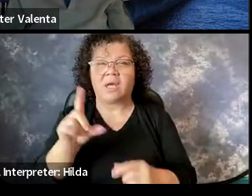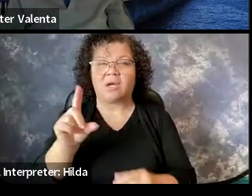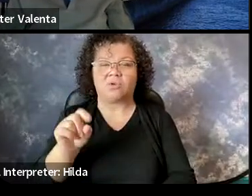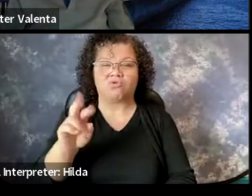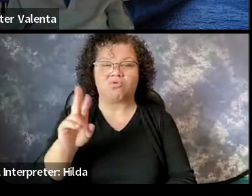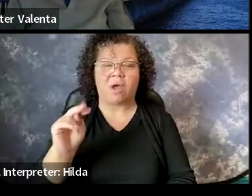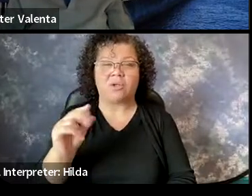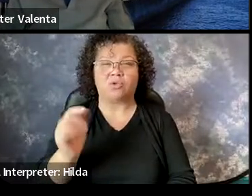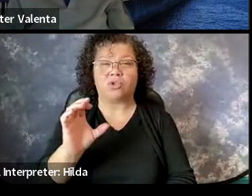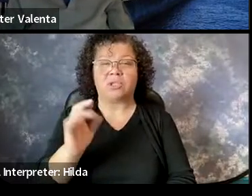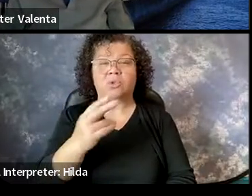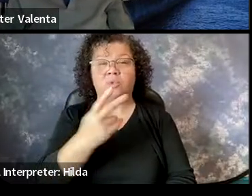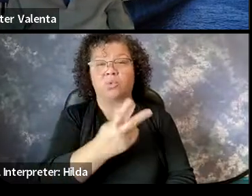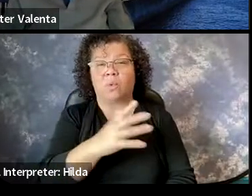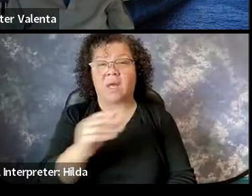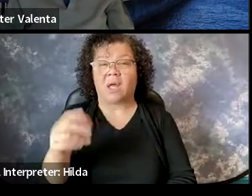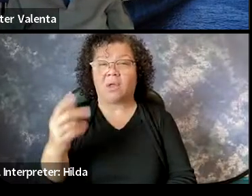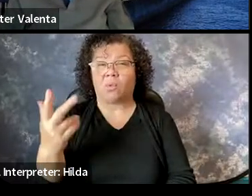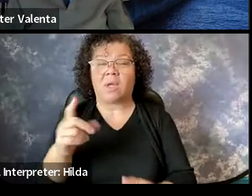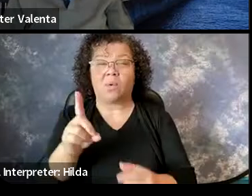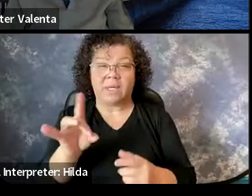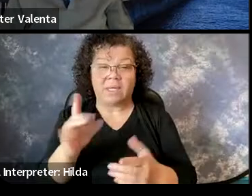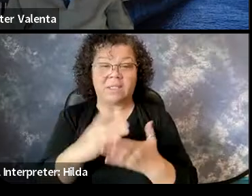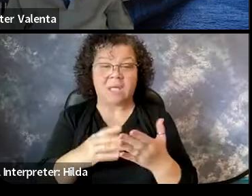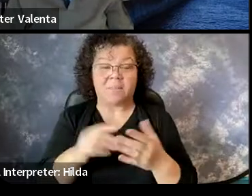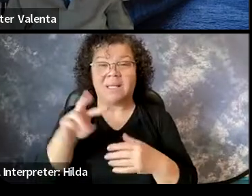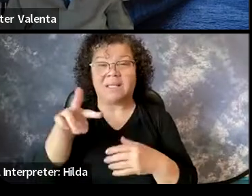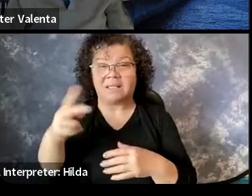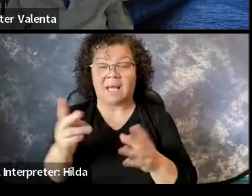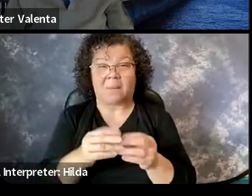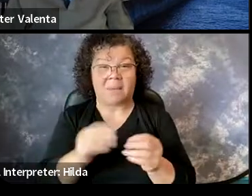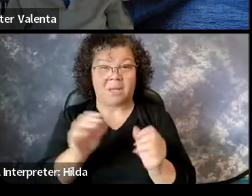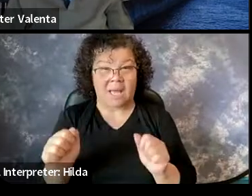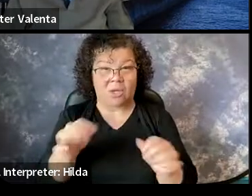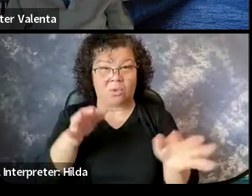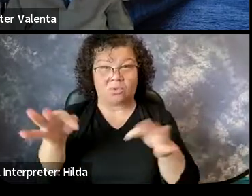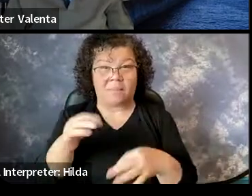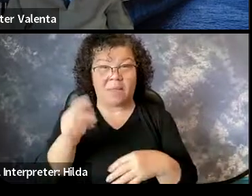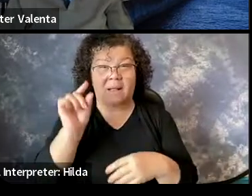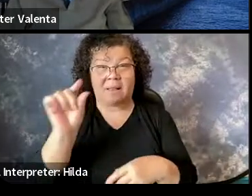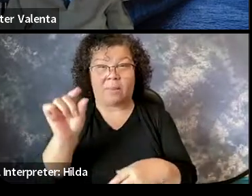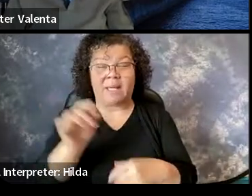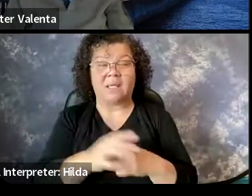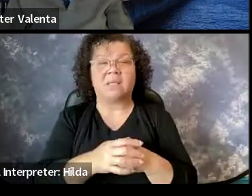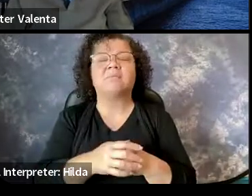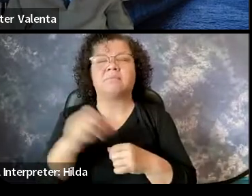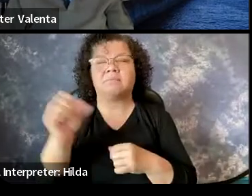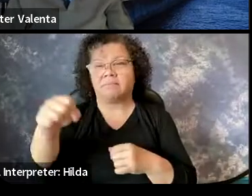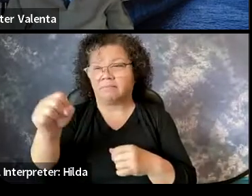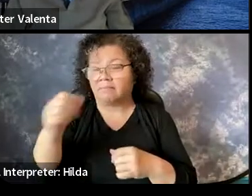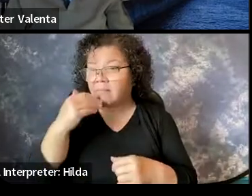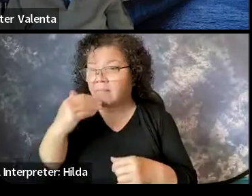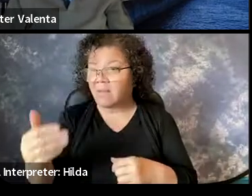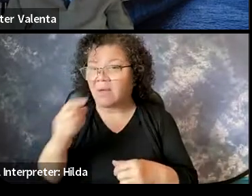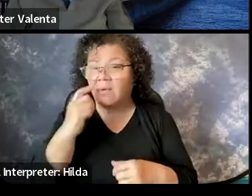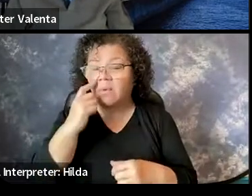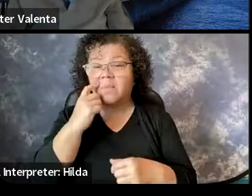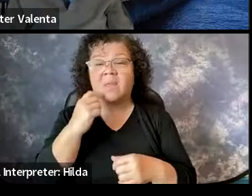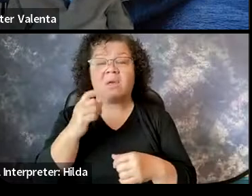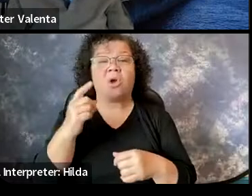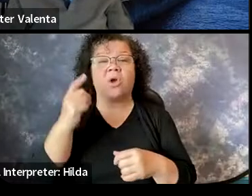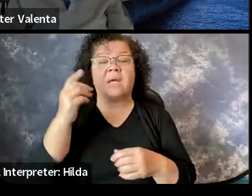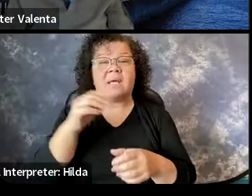in one meeting. We did some in a second meeting. So can you just describe that a little bit for folks, please? Yeah, absolutely. Thanks, Shannon. So